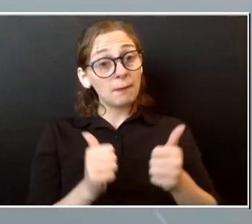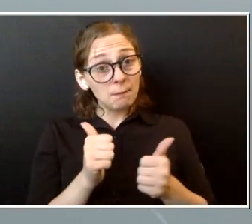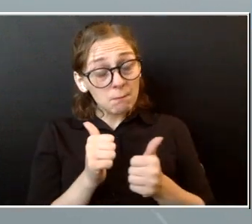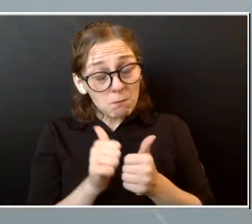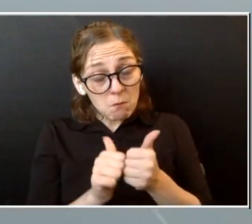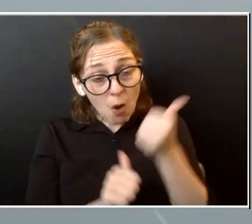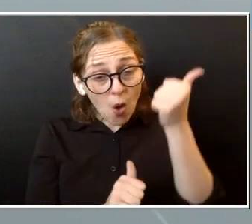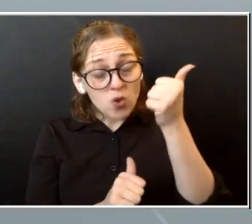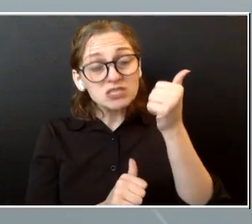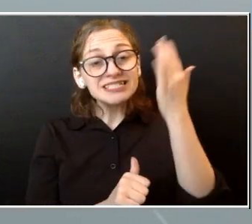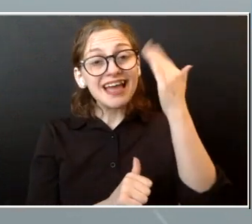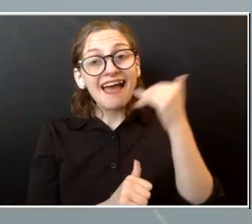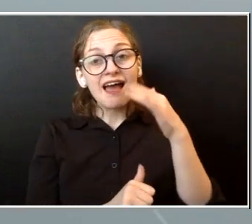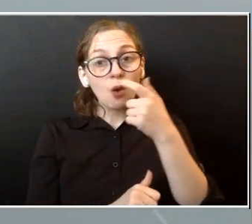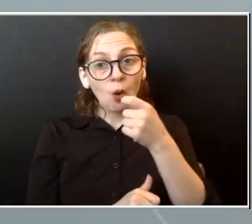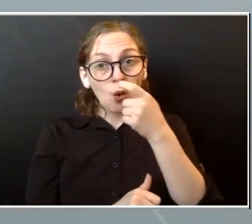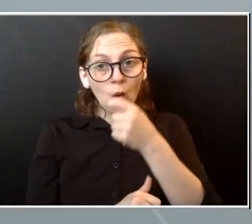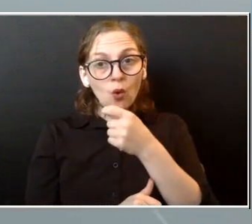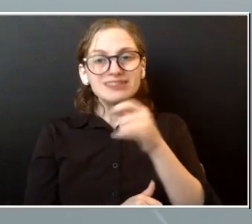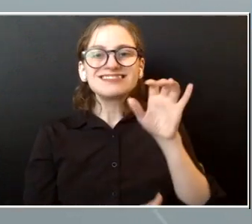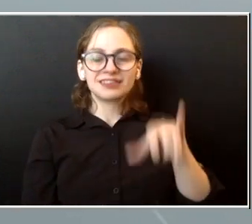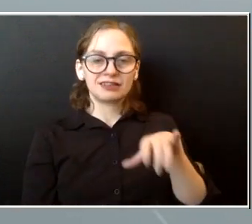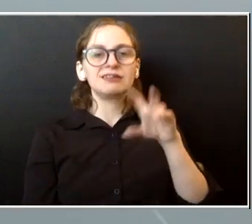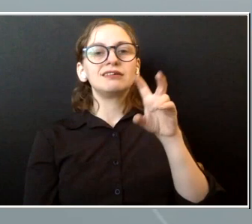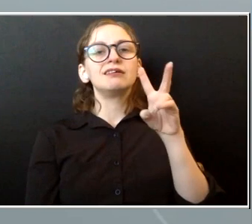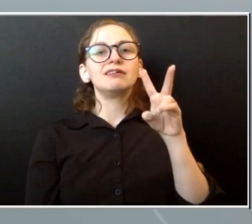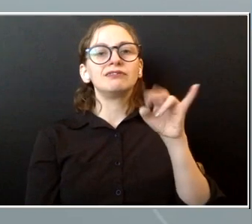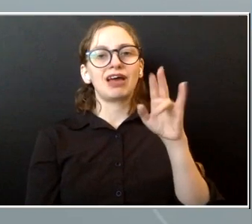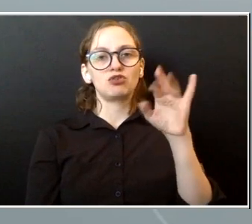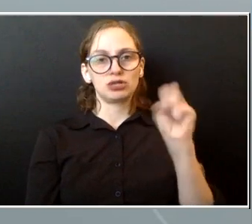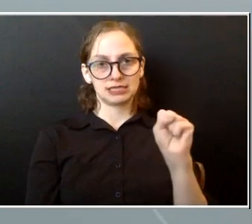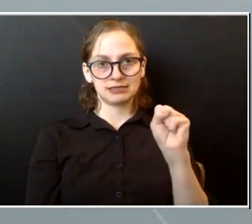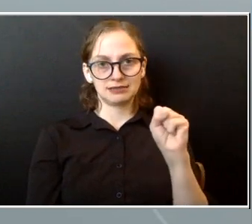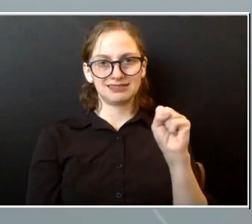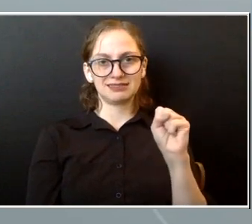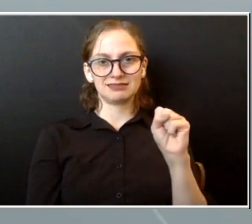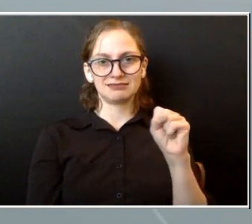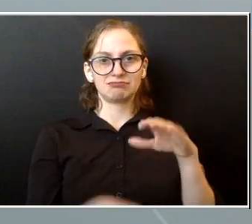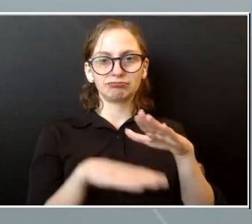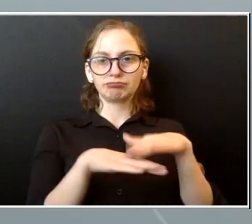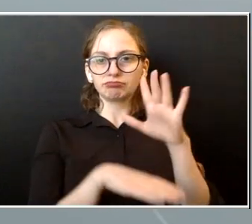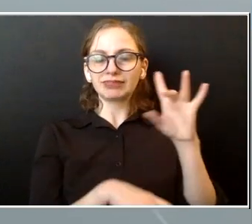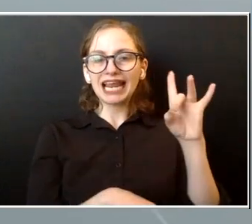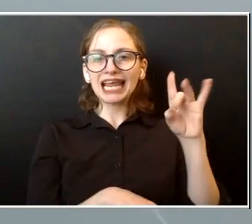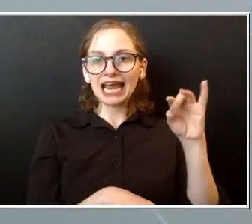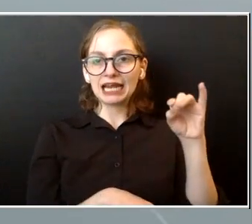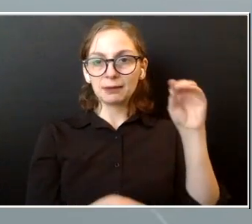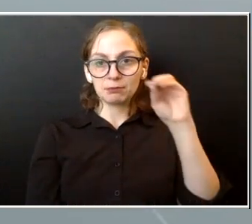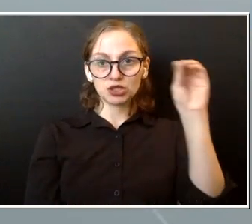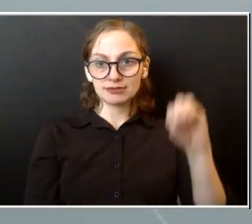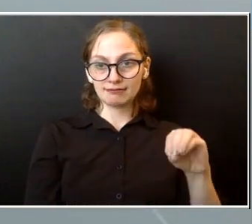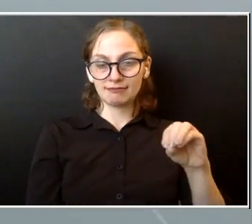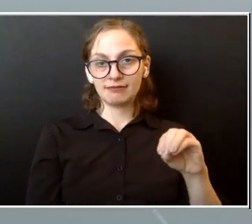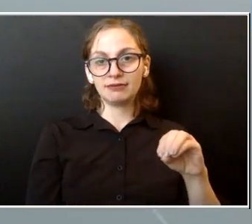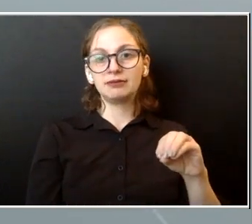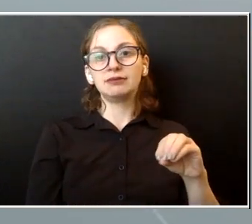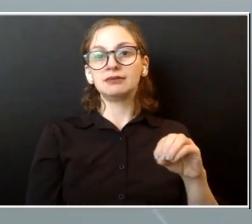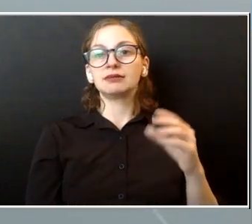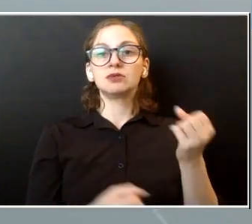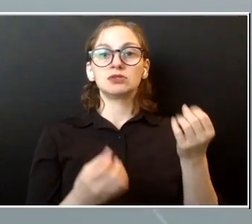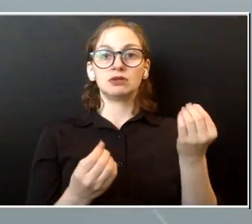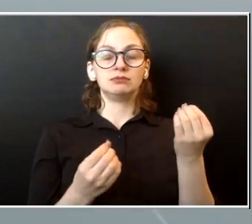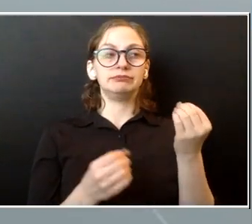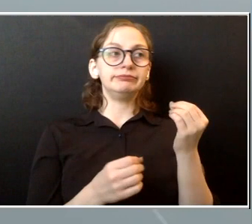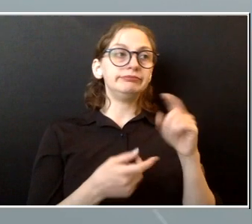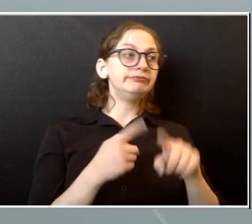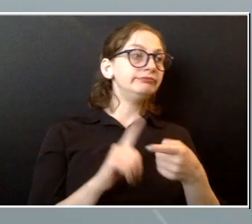viral illnesses. 80+% do really constitute viral illnesses. And so, I hear friends and even families saying, "Oh,